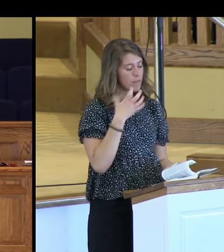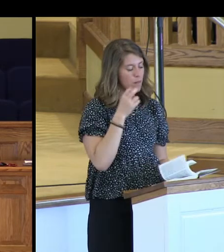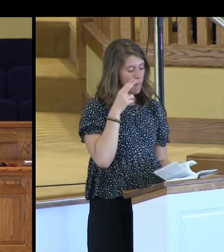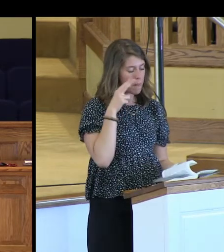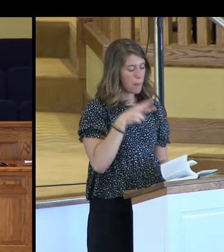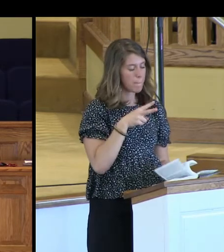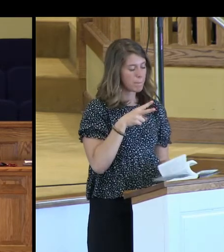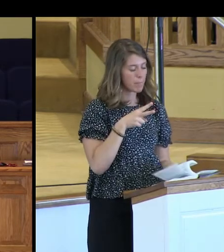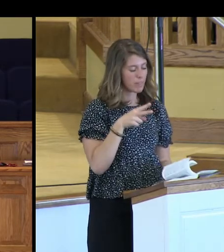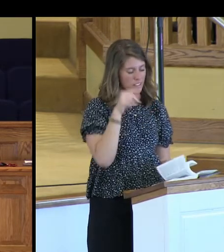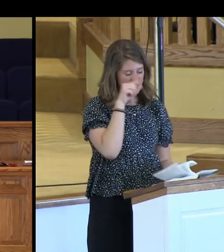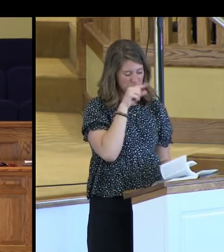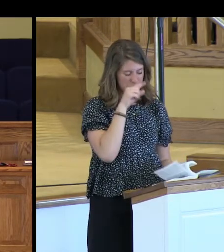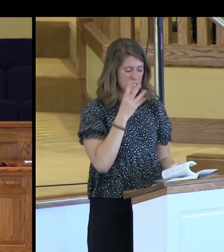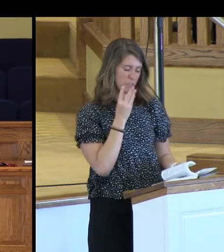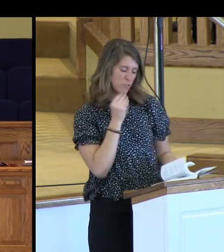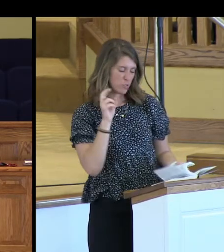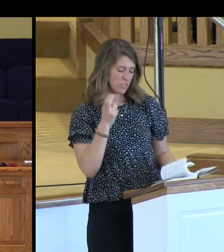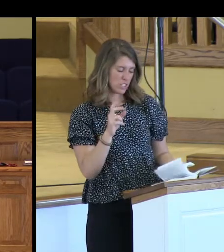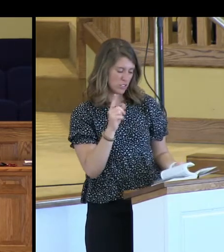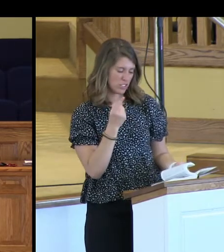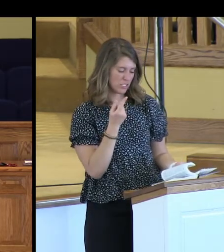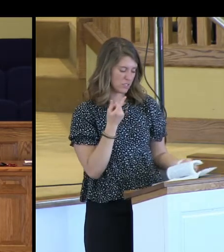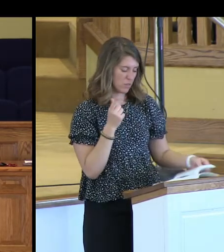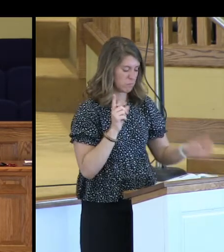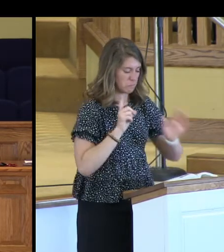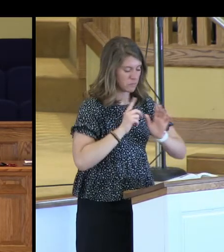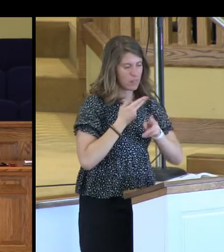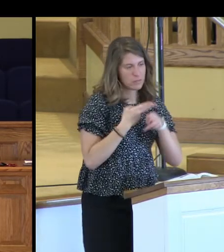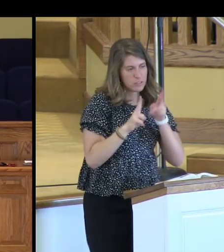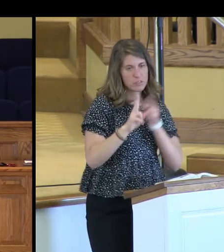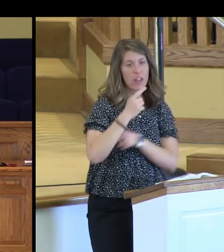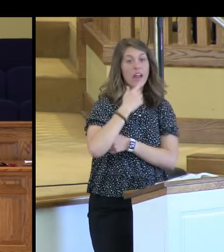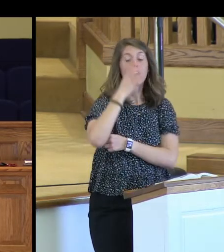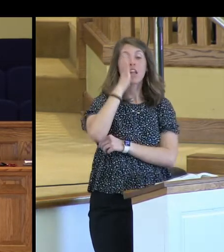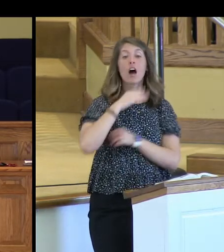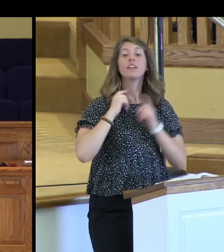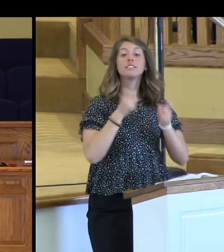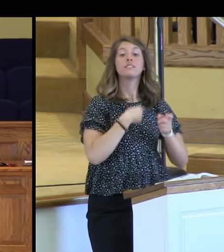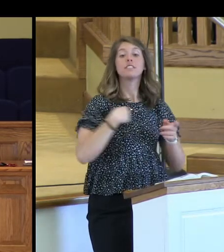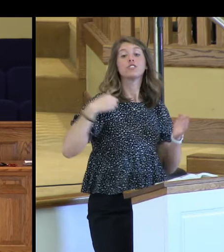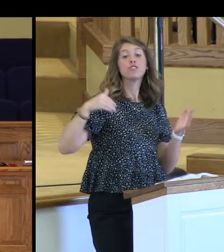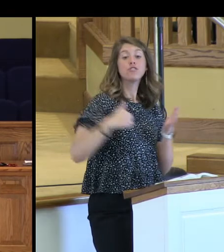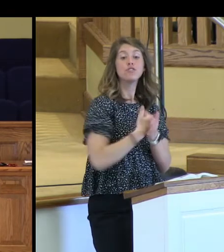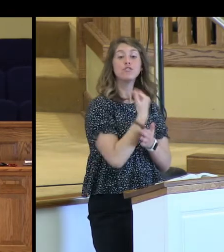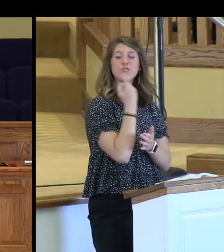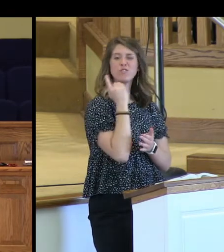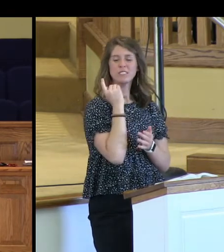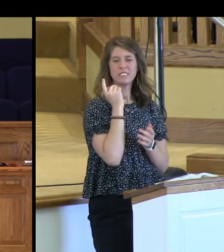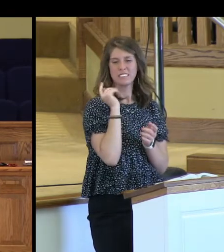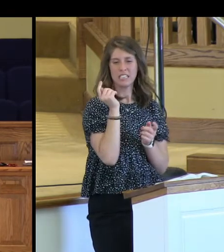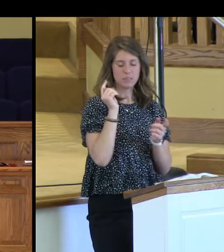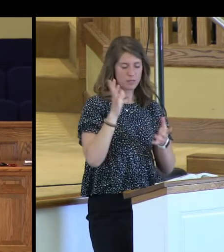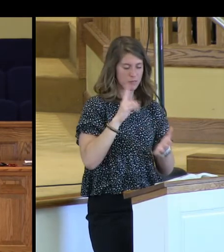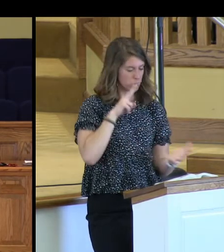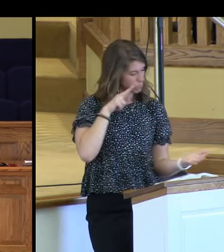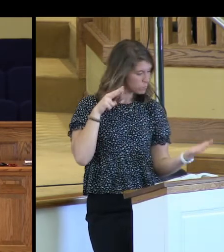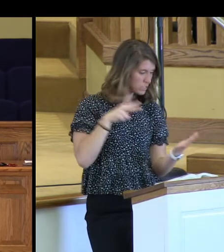the Gentile Jew issue just a little bit. God gives us a New Testament preview here in the Old